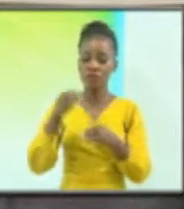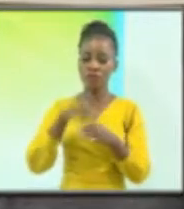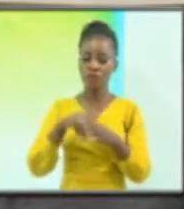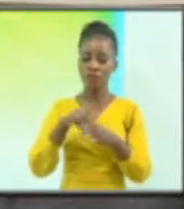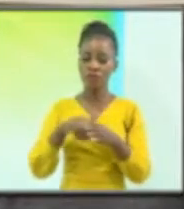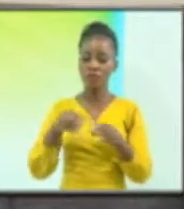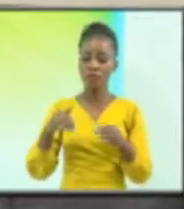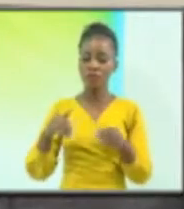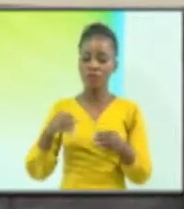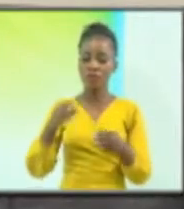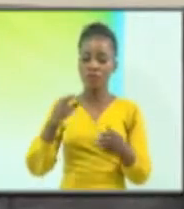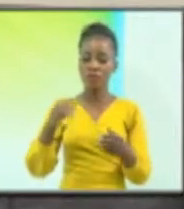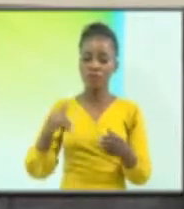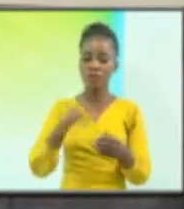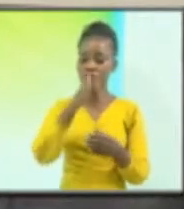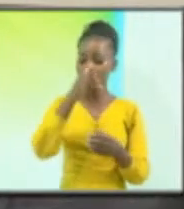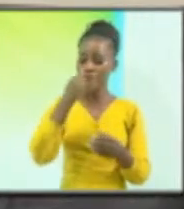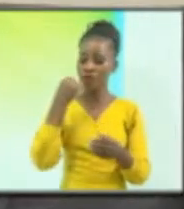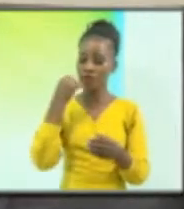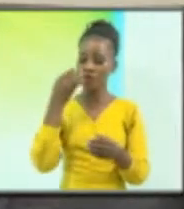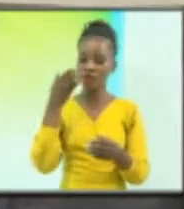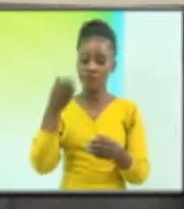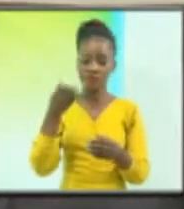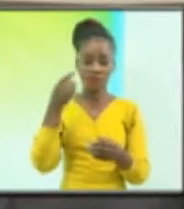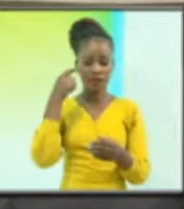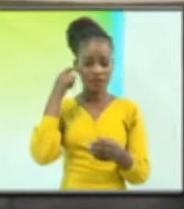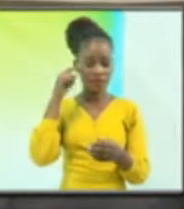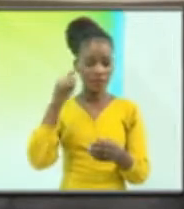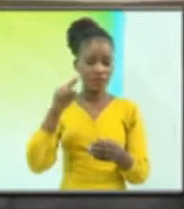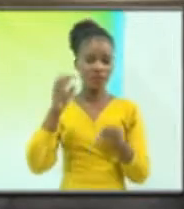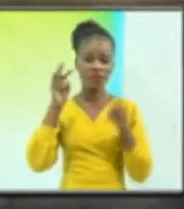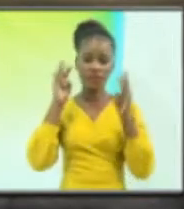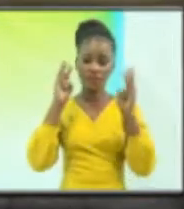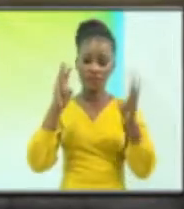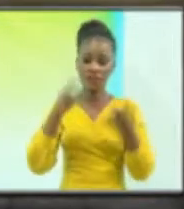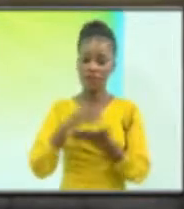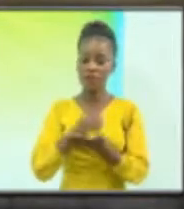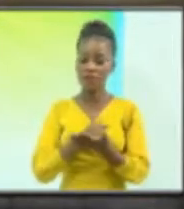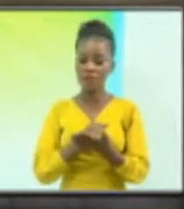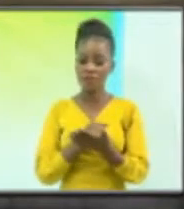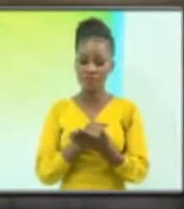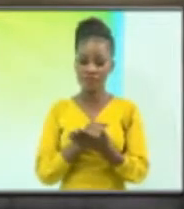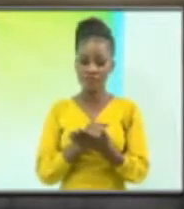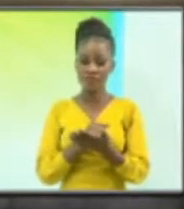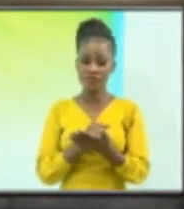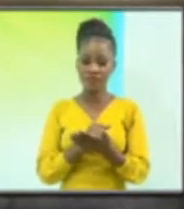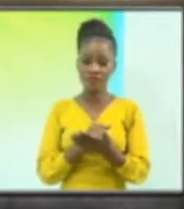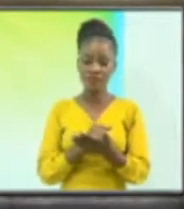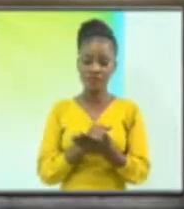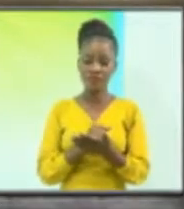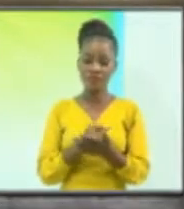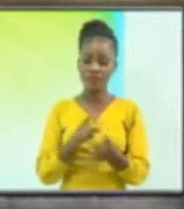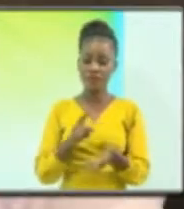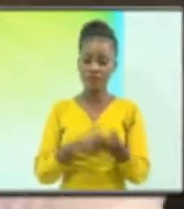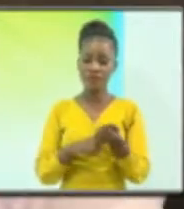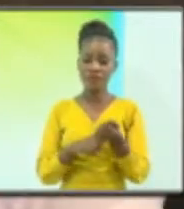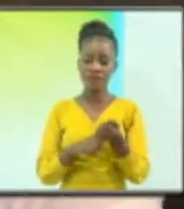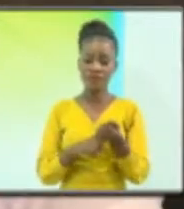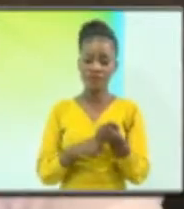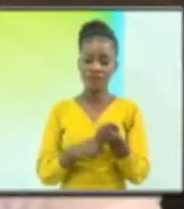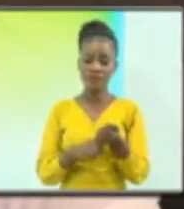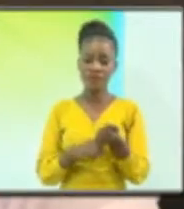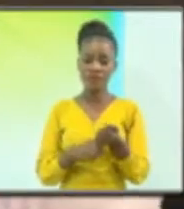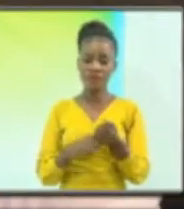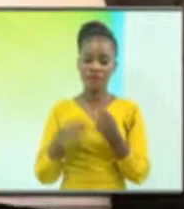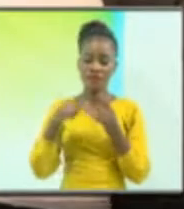foreign countries. By the way, even if you are a sweeper at the embassy, you get this type of passport. Even if you're a cleaner.